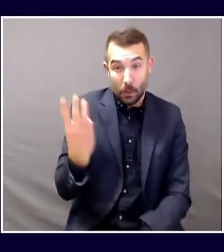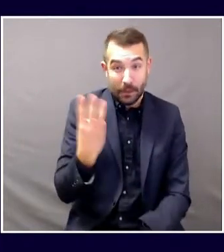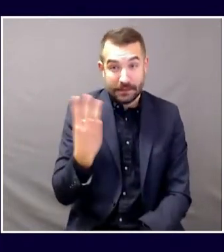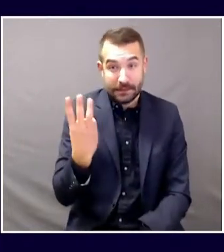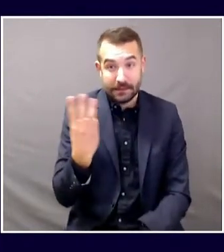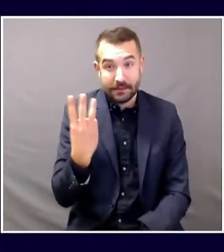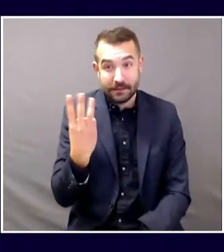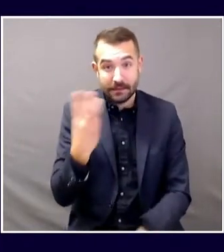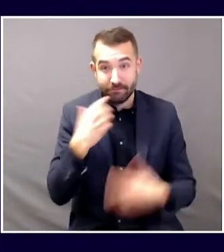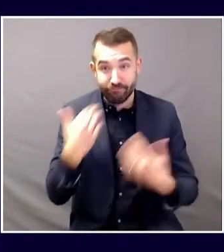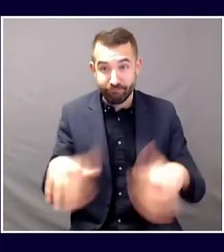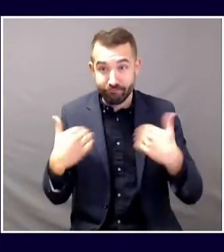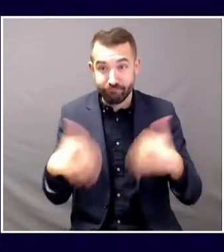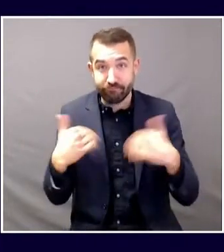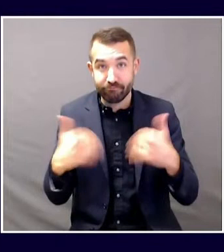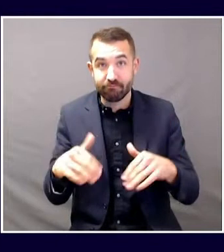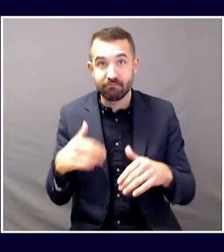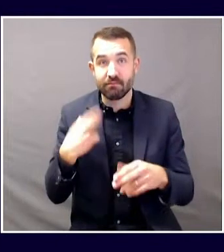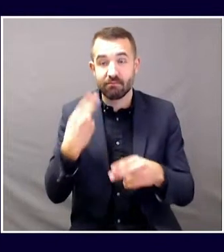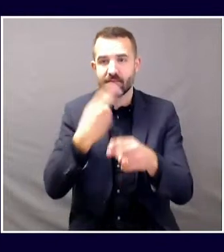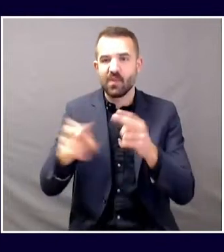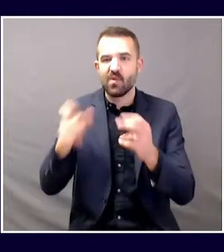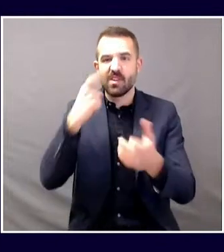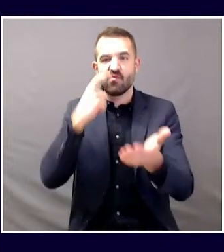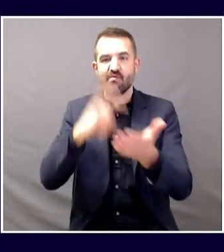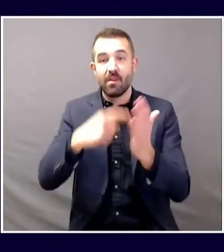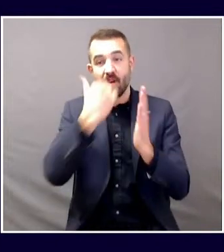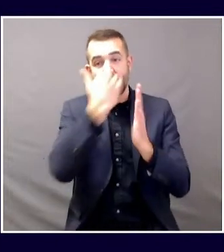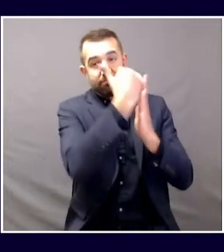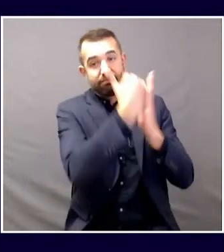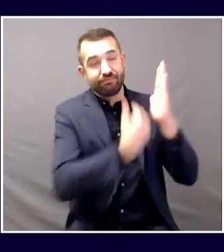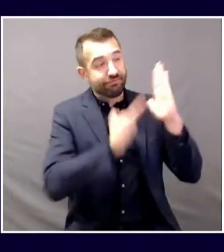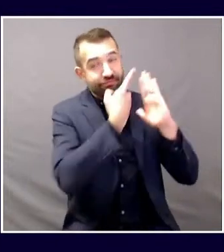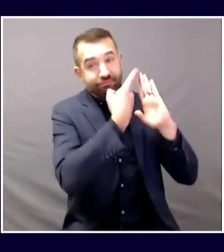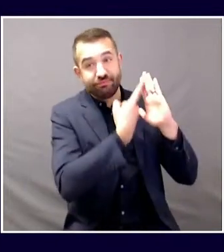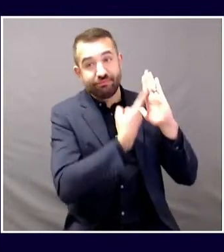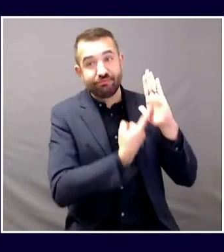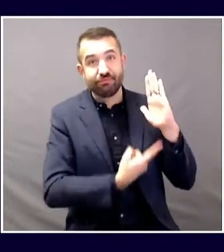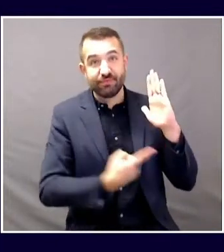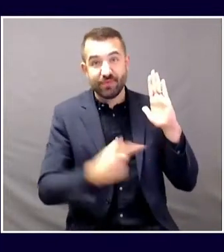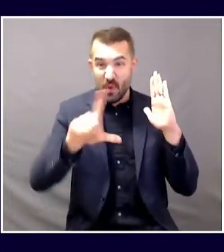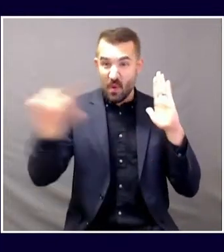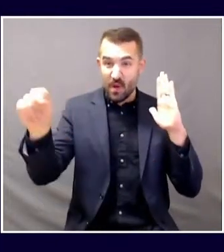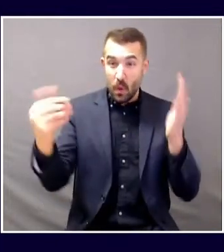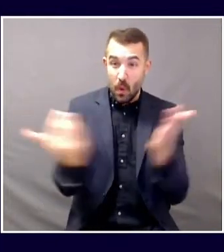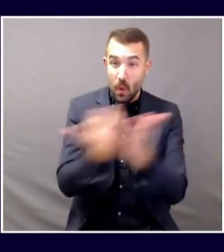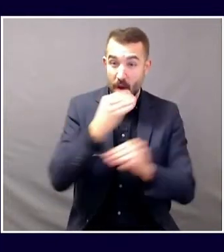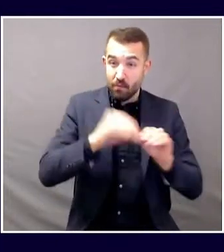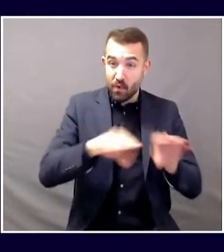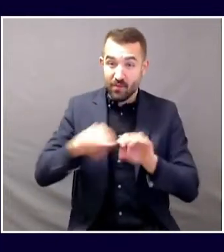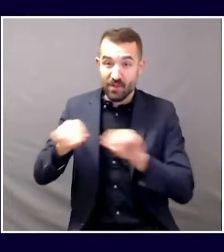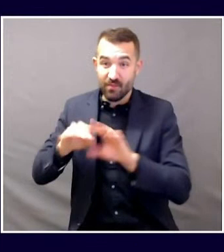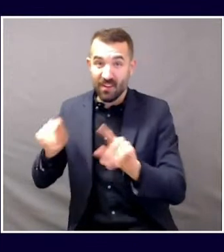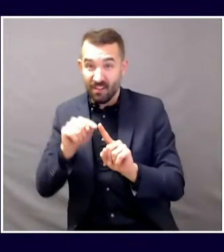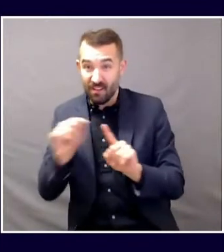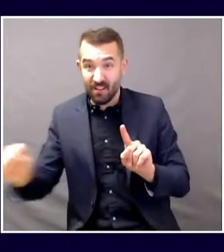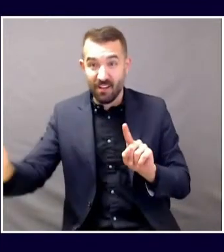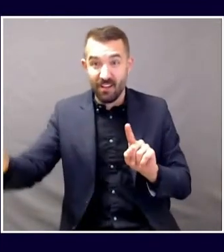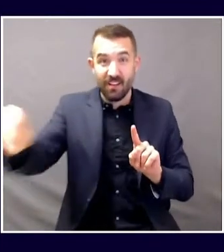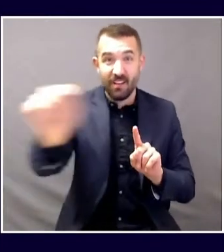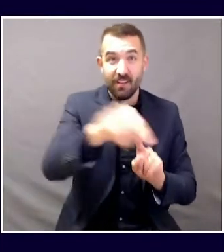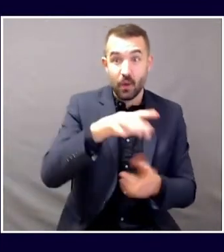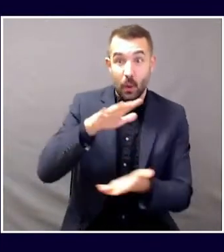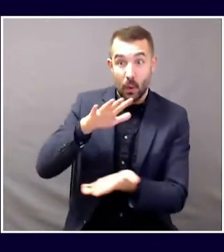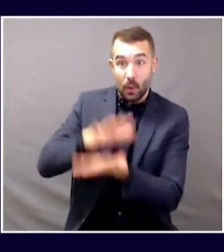quick observation about that list. There are a number of schools on that list, which may be something that